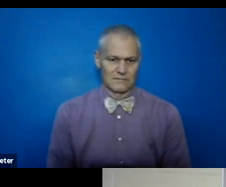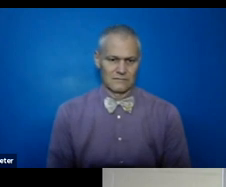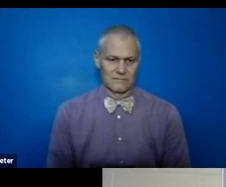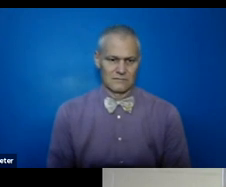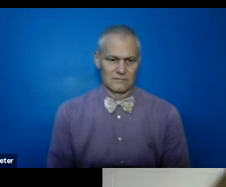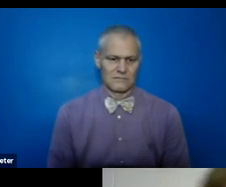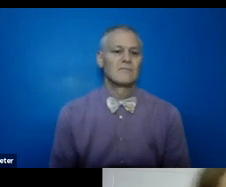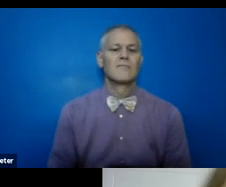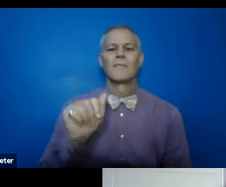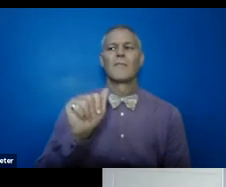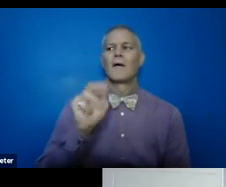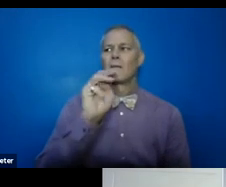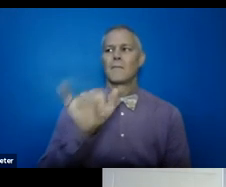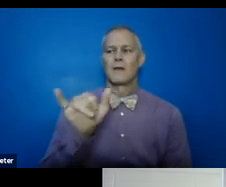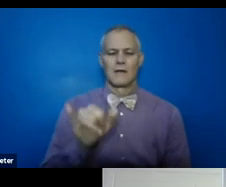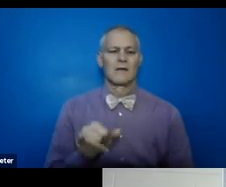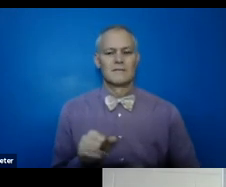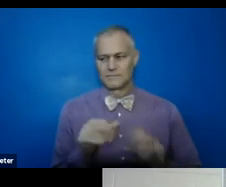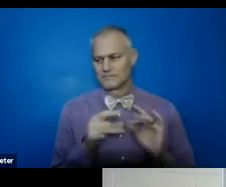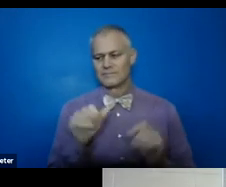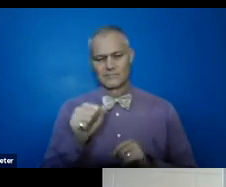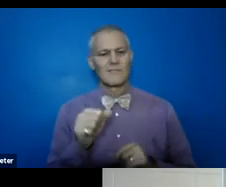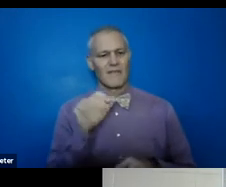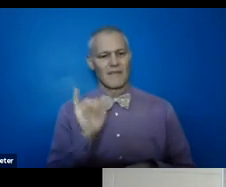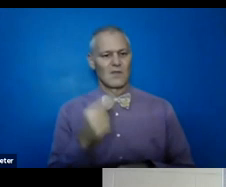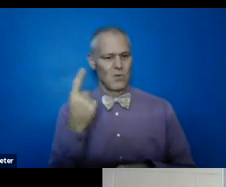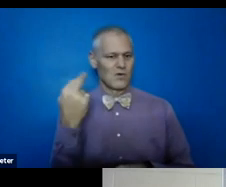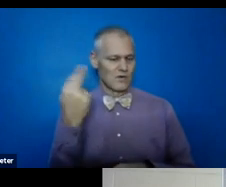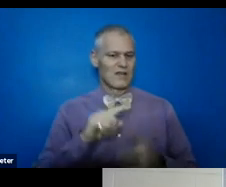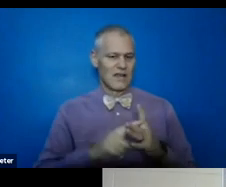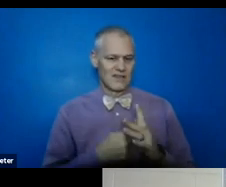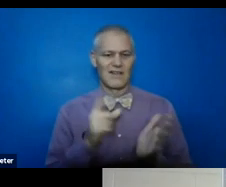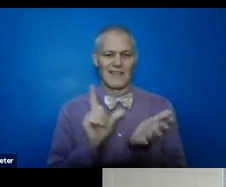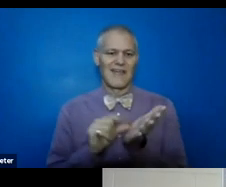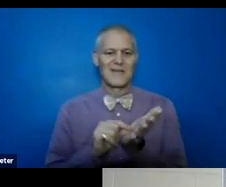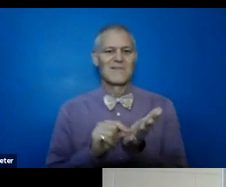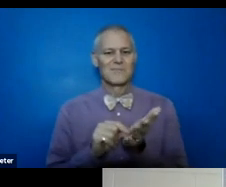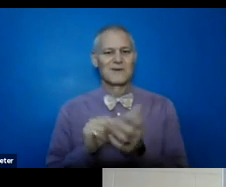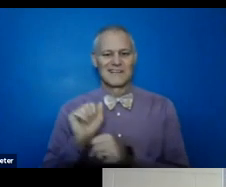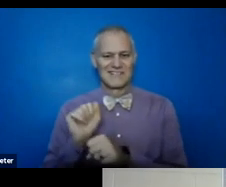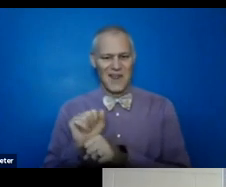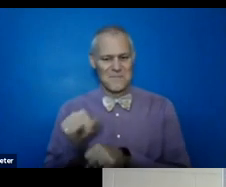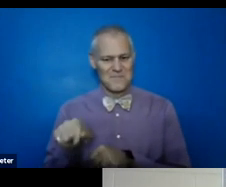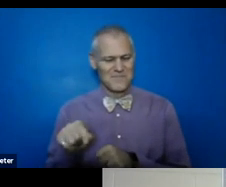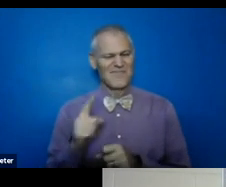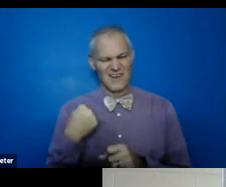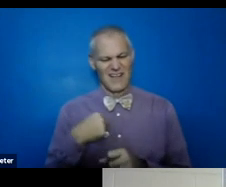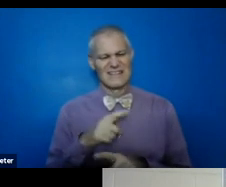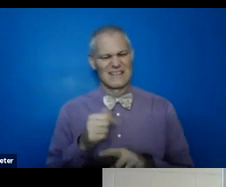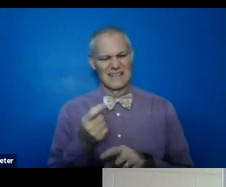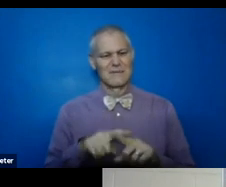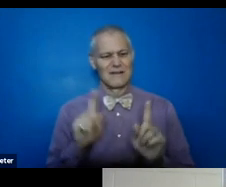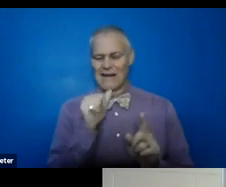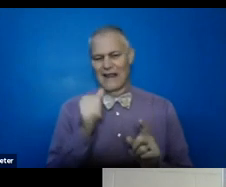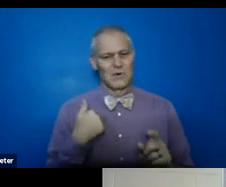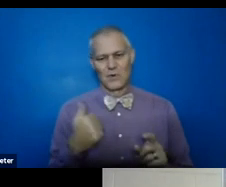Yeah, I think, I already mentioned that's one of the reasons that we started the print shop. And for us, it's a little bit different because we're not working with youth,